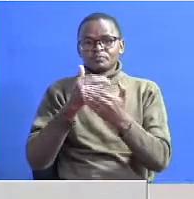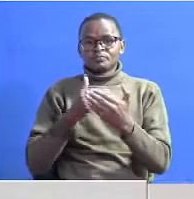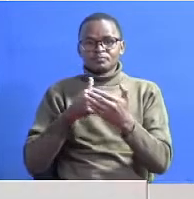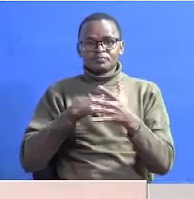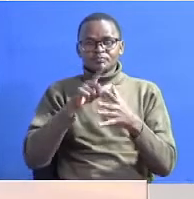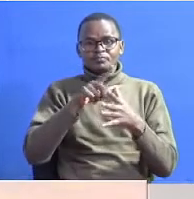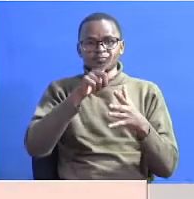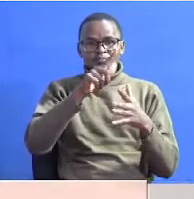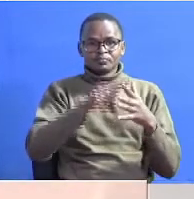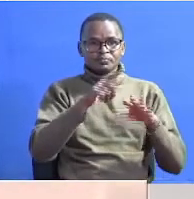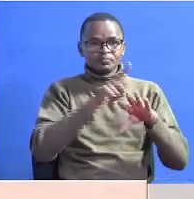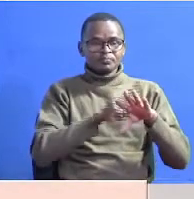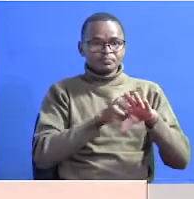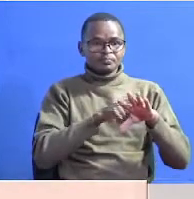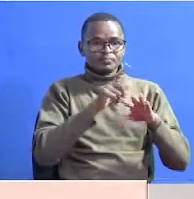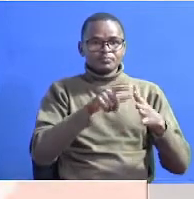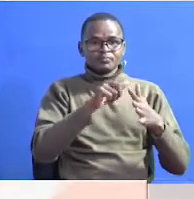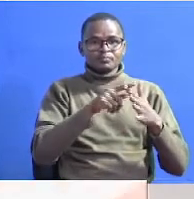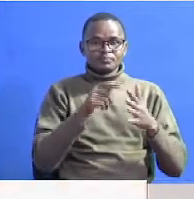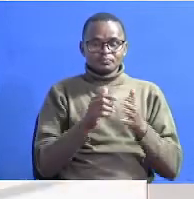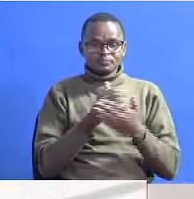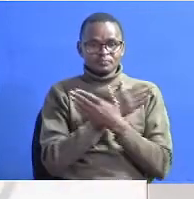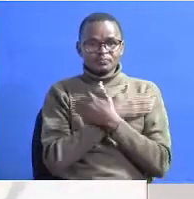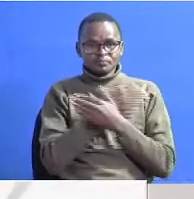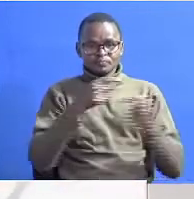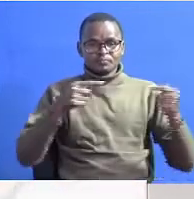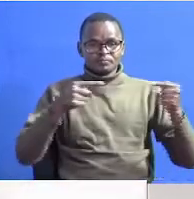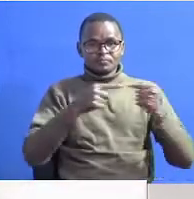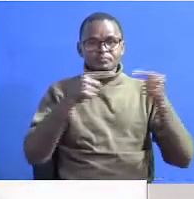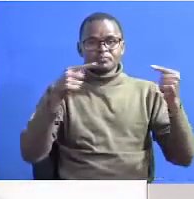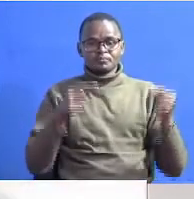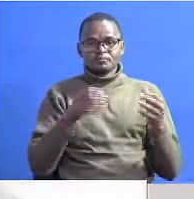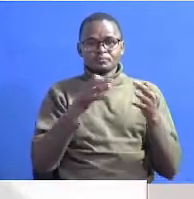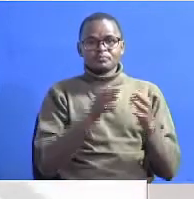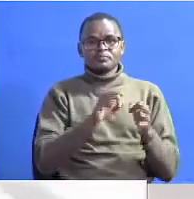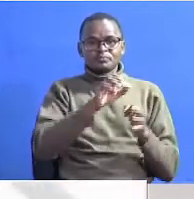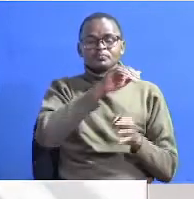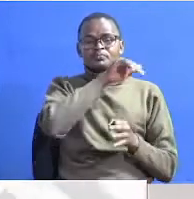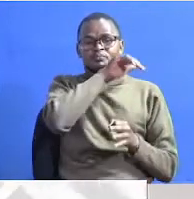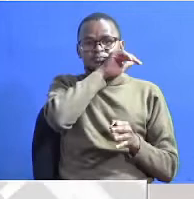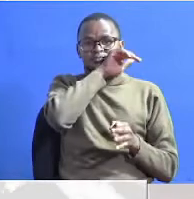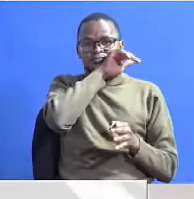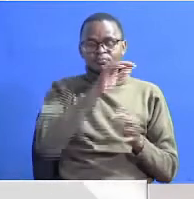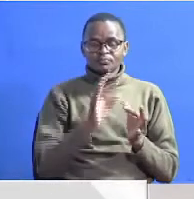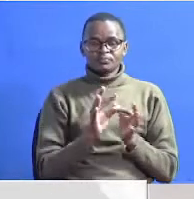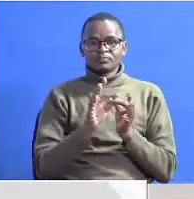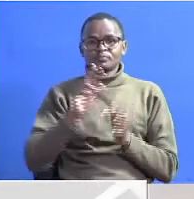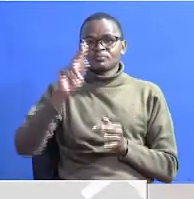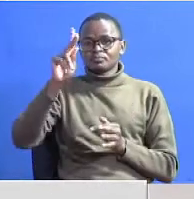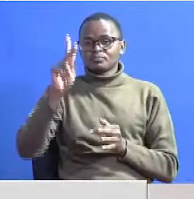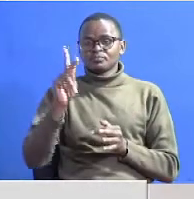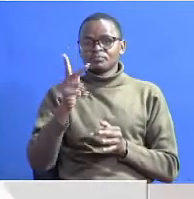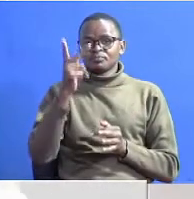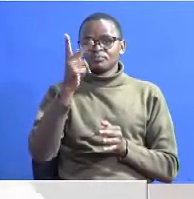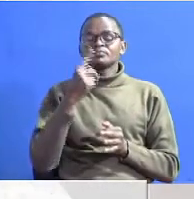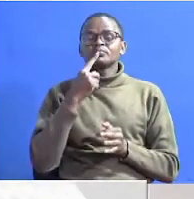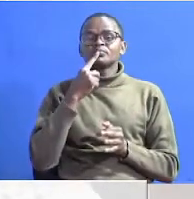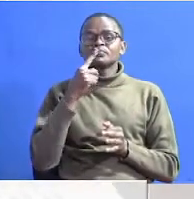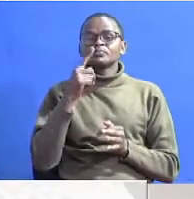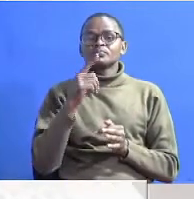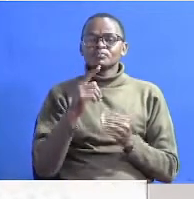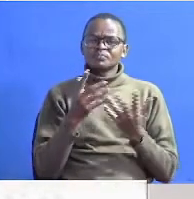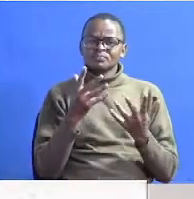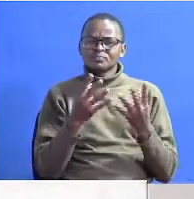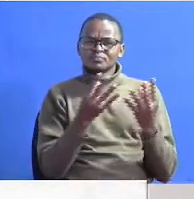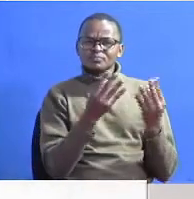seen a number of leaders who are allied to the opposition, that is the Azimio side, joining Kenya Kwanza. So will it